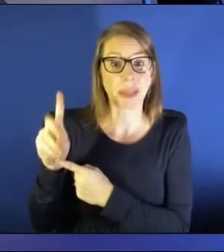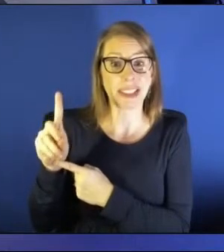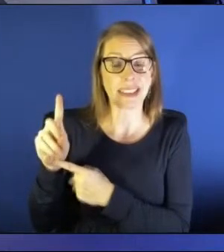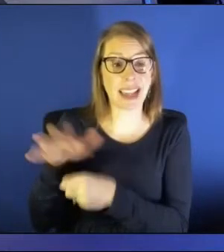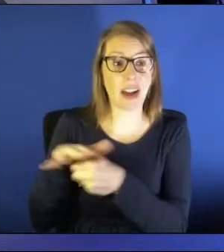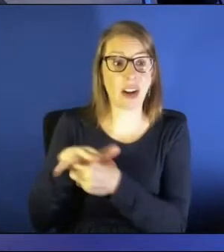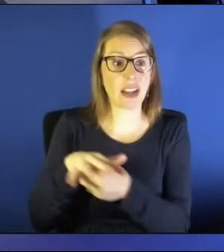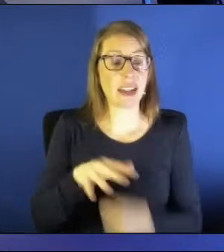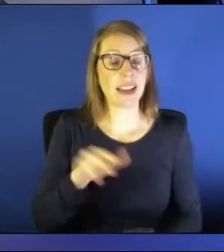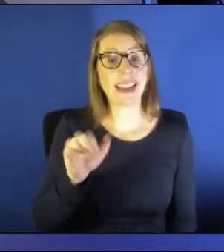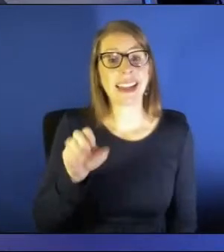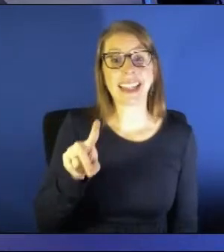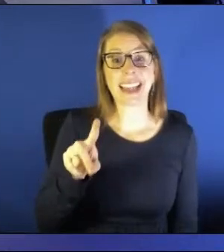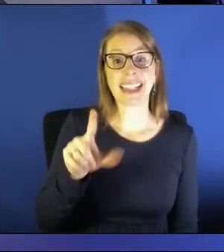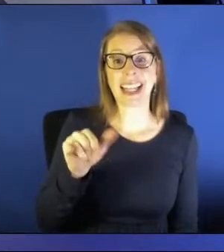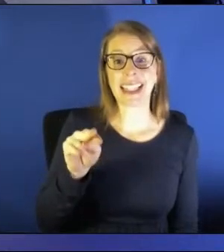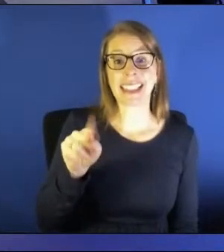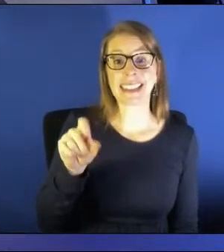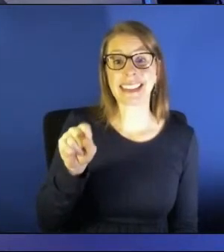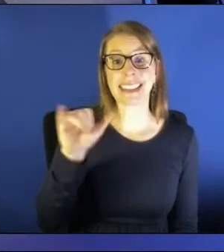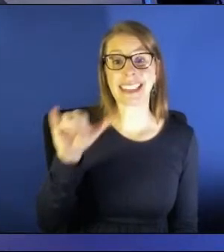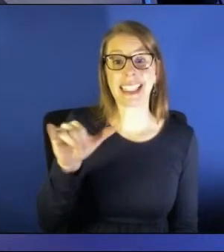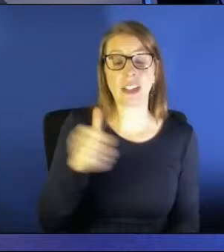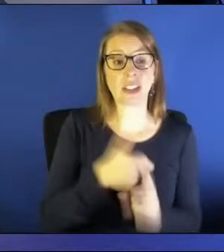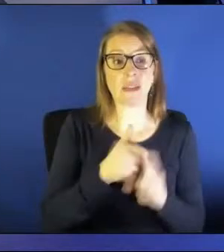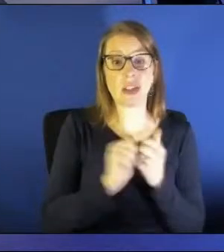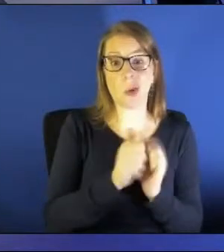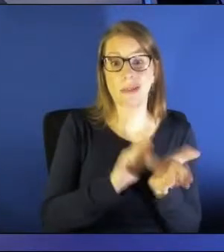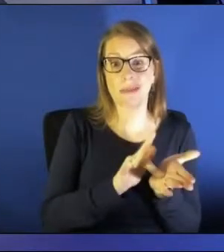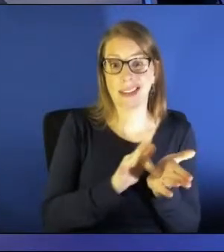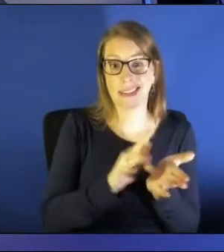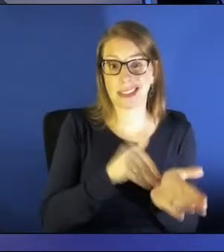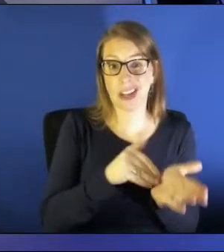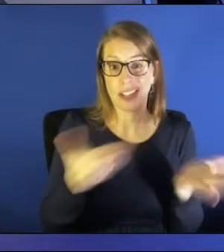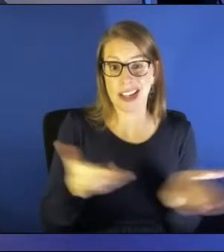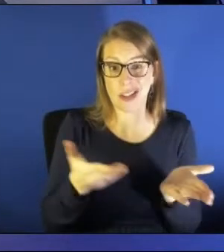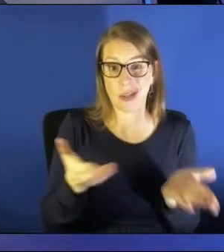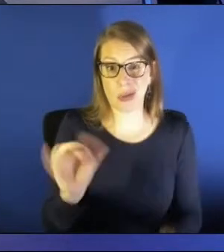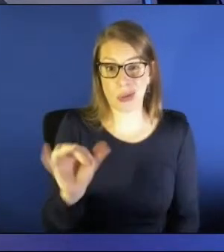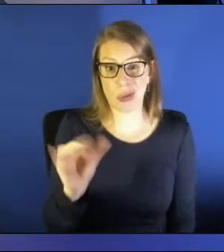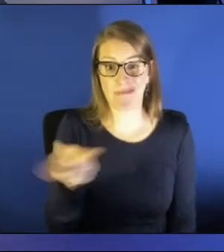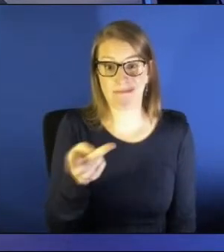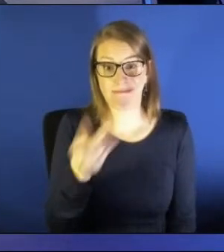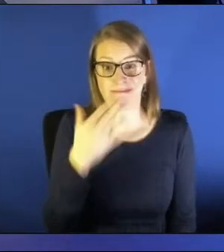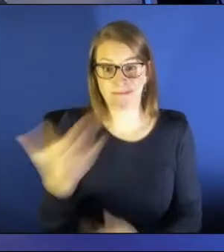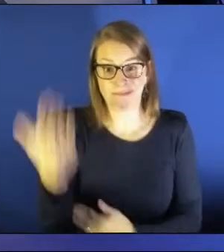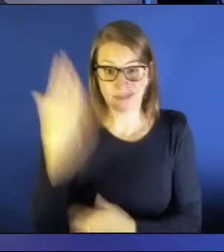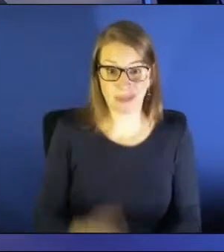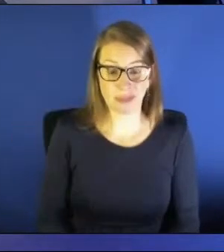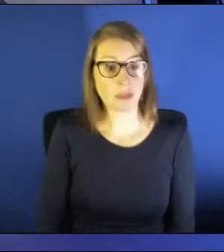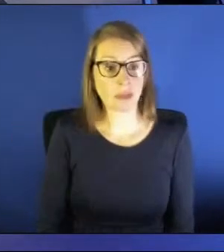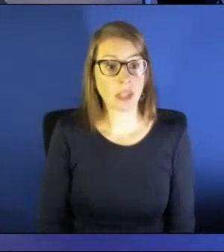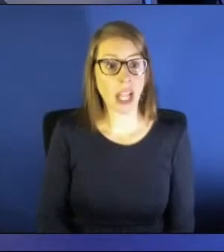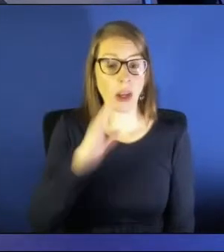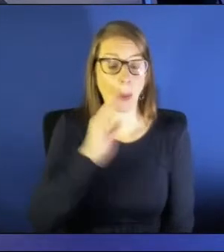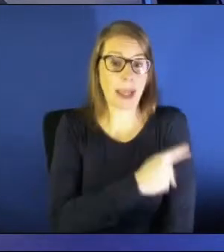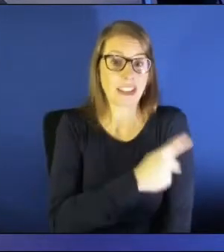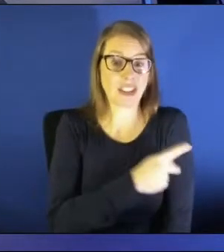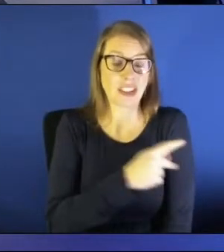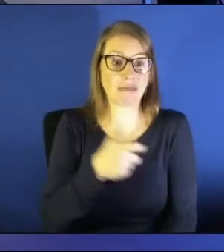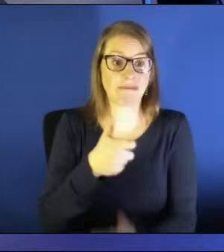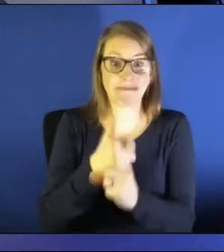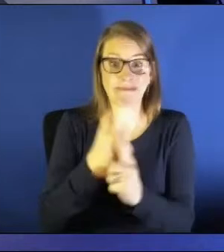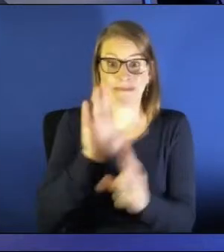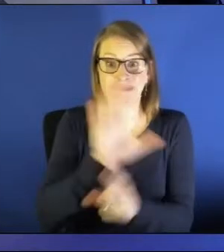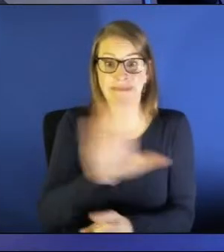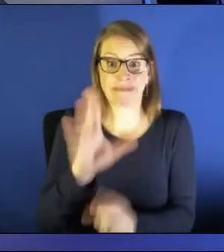family medicine and sports medicine physician here at the health system as well. Good morning to both of you. Good morning. Good morning. I know that patients are your passion, but a very close second would